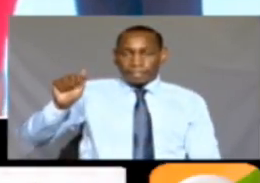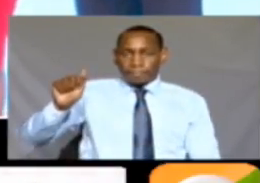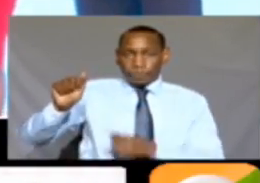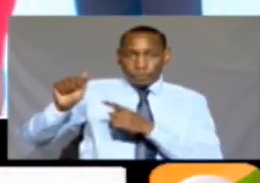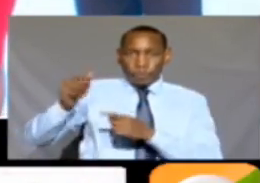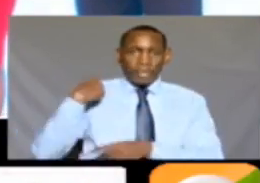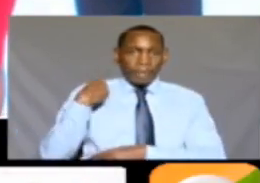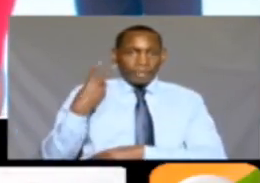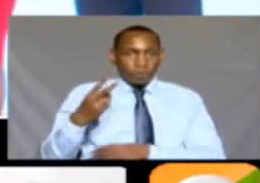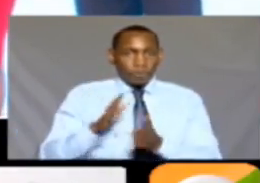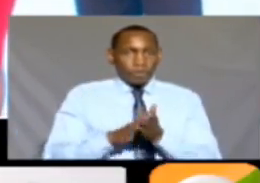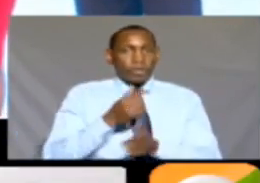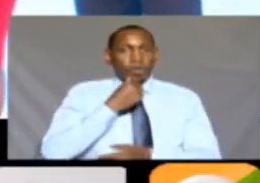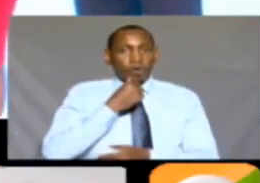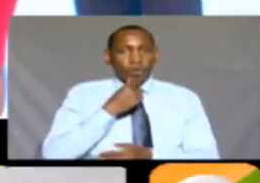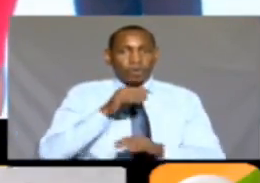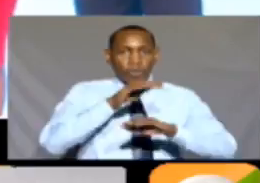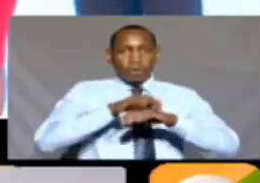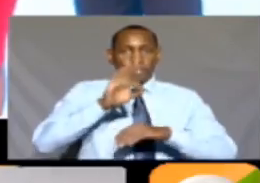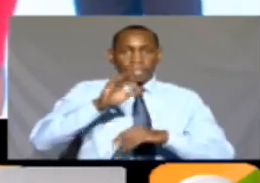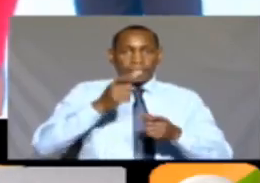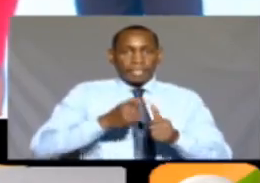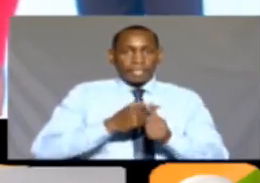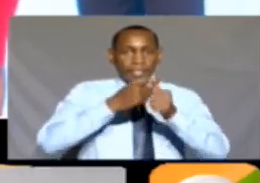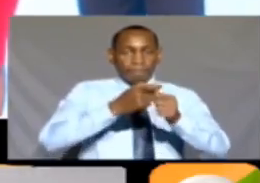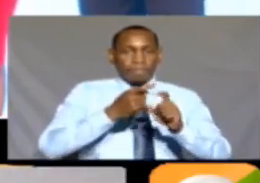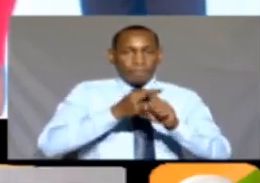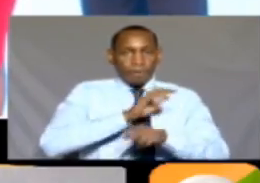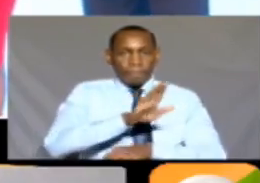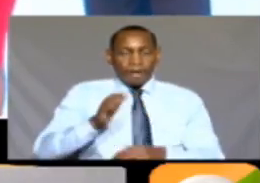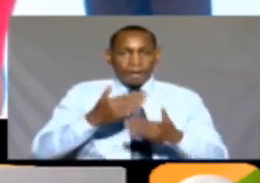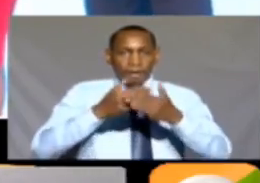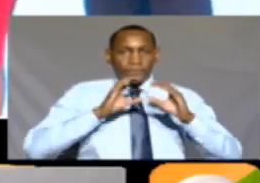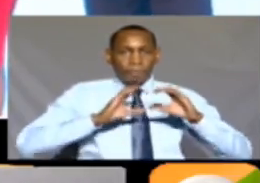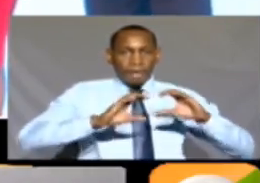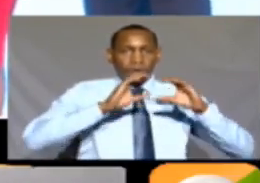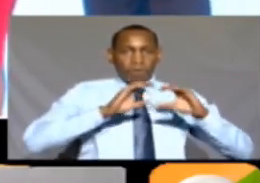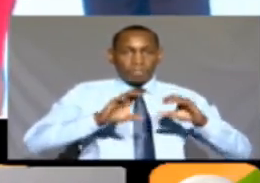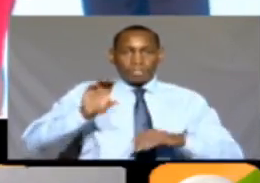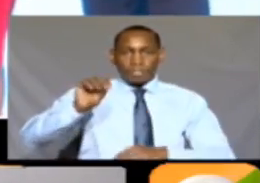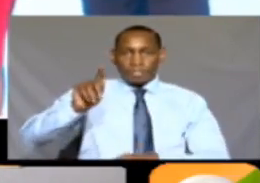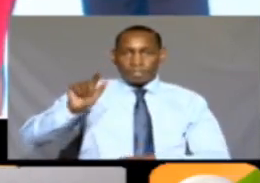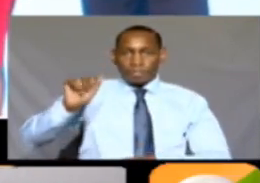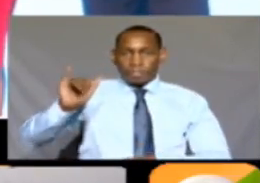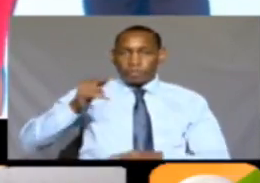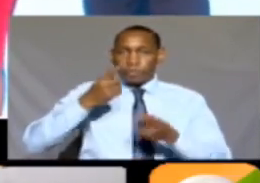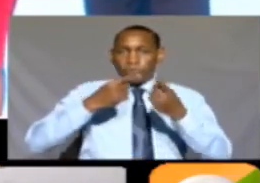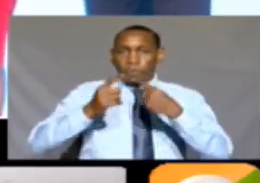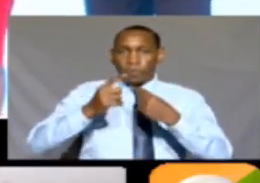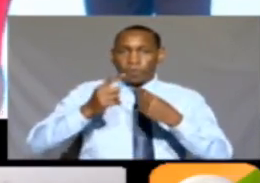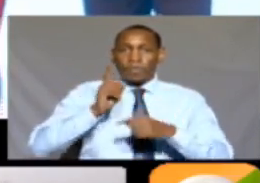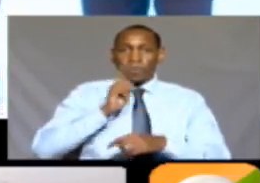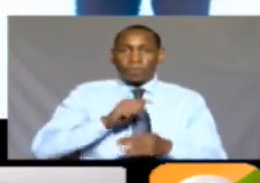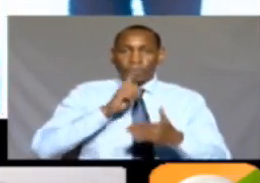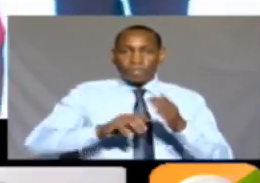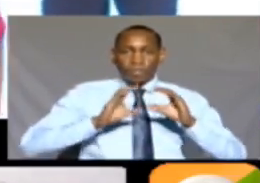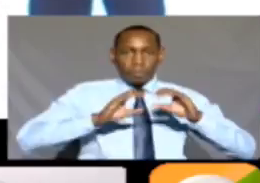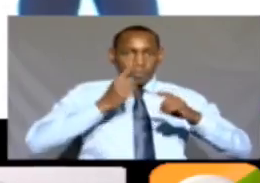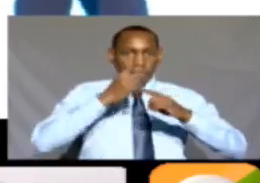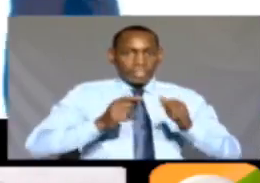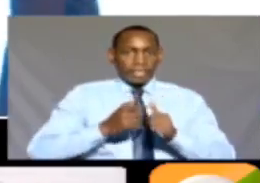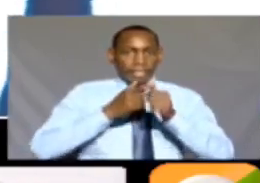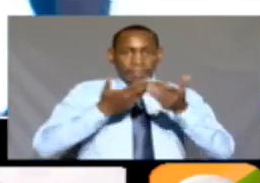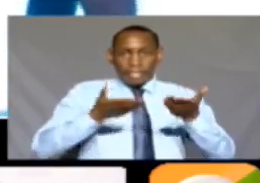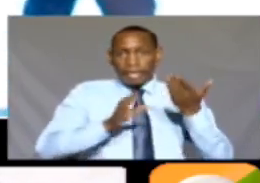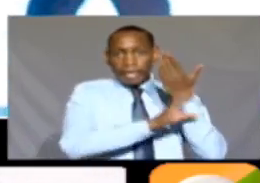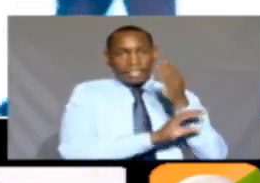and Gor Mahia got three awards out of it. Their coach, former coach also, Hassan Oktay, went away with the Coach of the Year award. Though he's not in